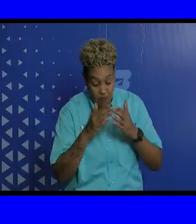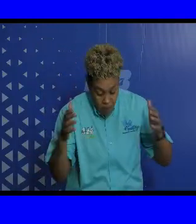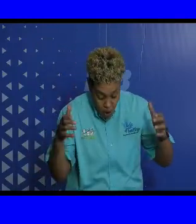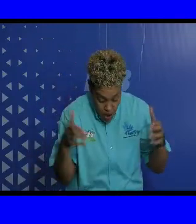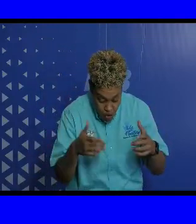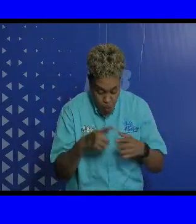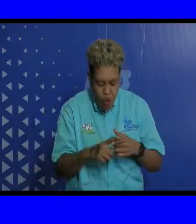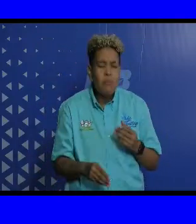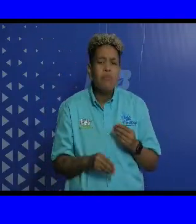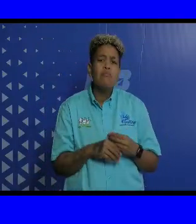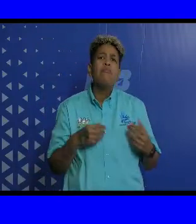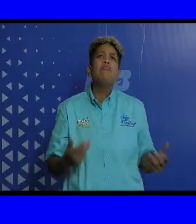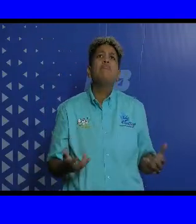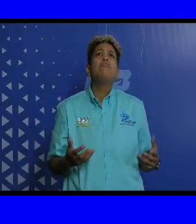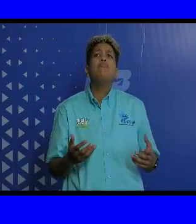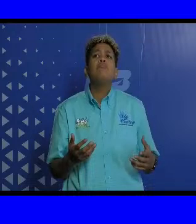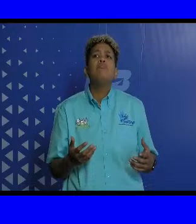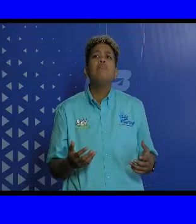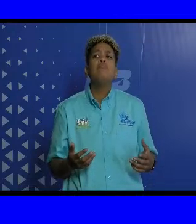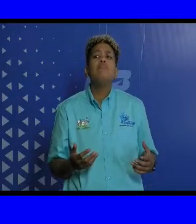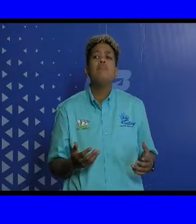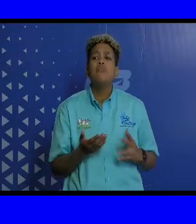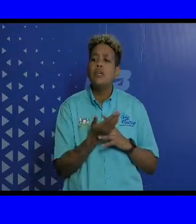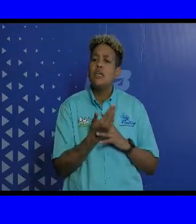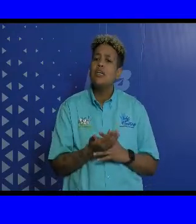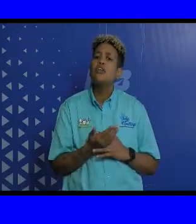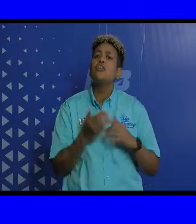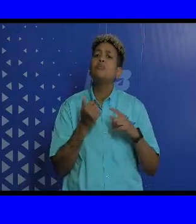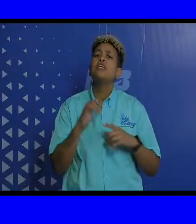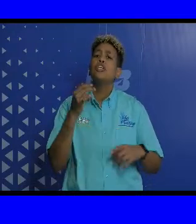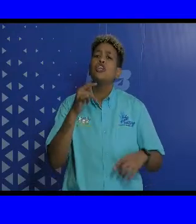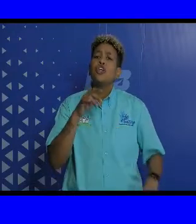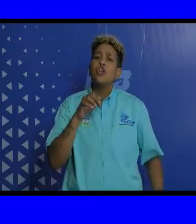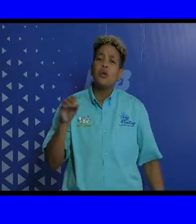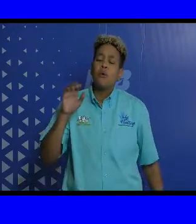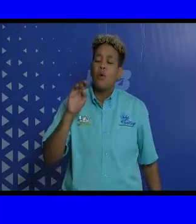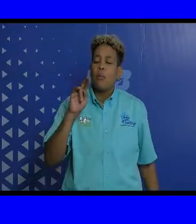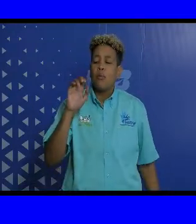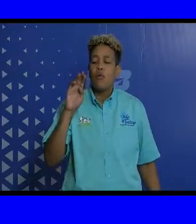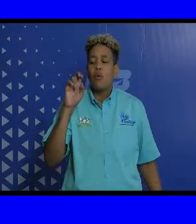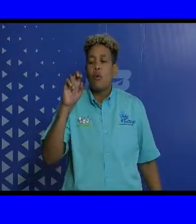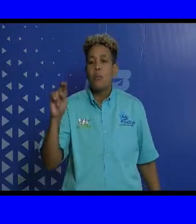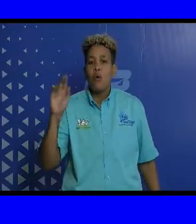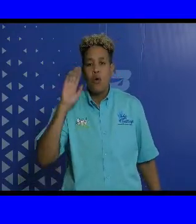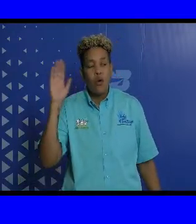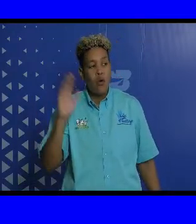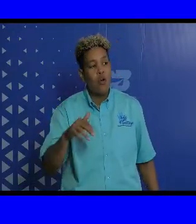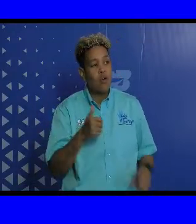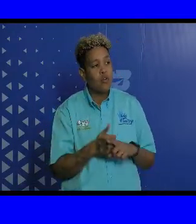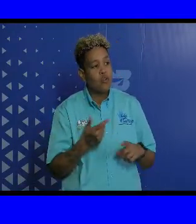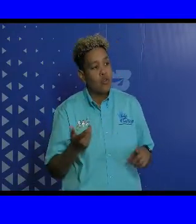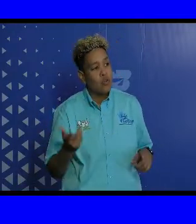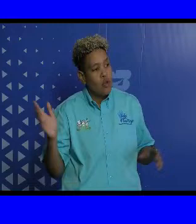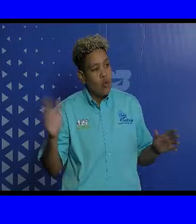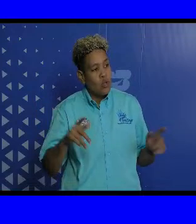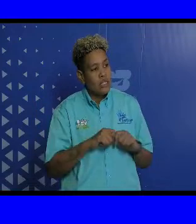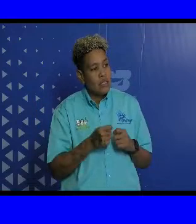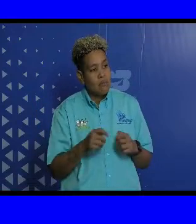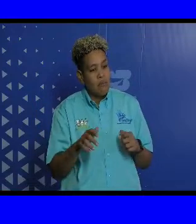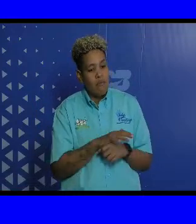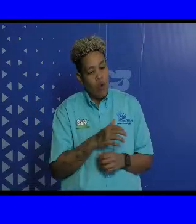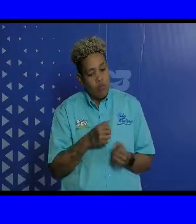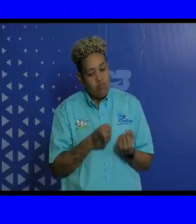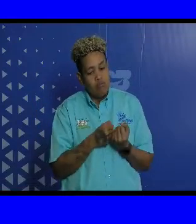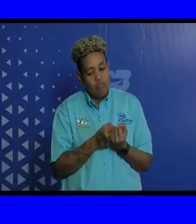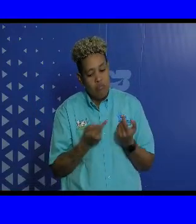group. Ian Truran, Ian Chinapoo, Bruce Bowen are all, the whole team is fully on